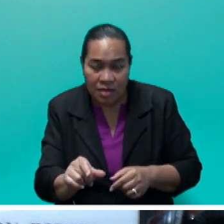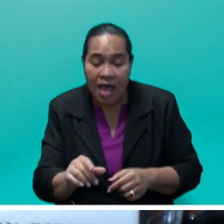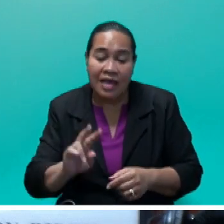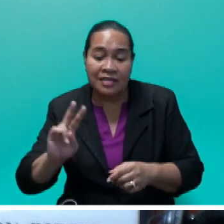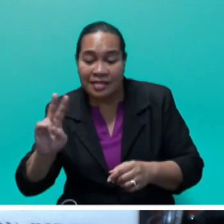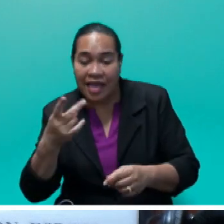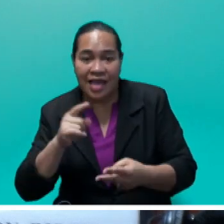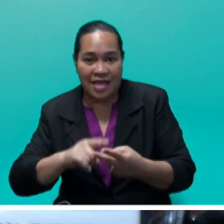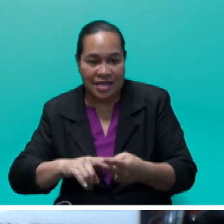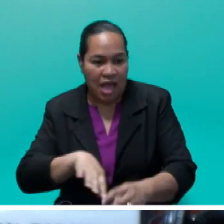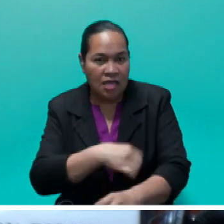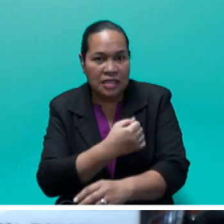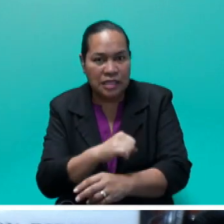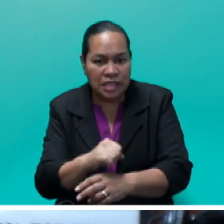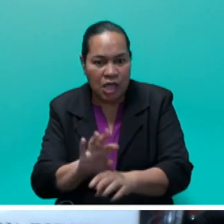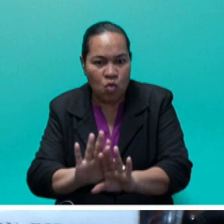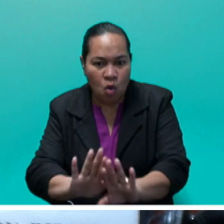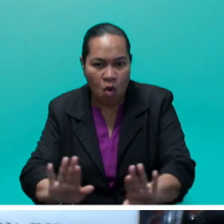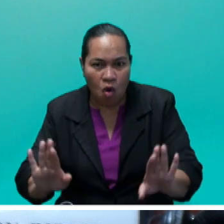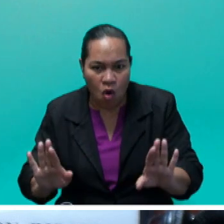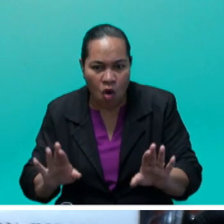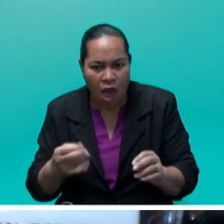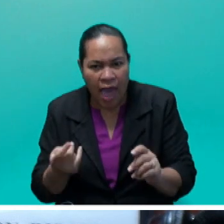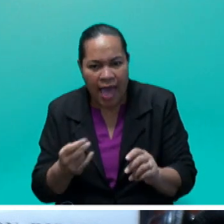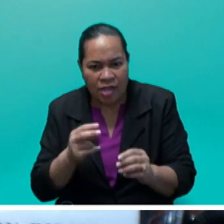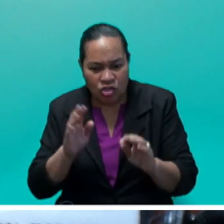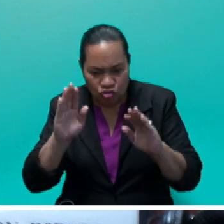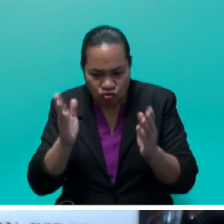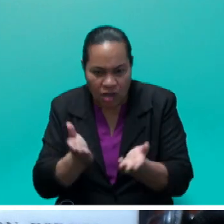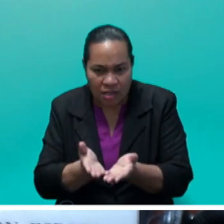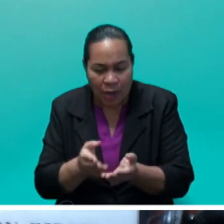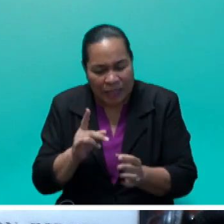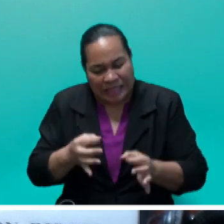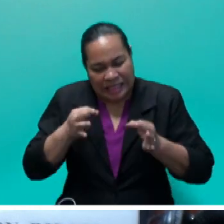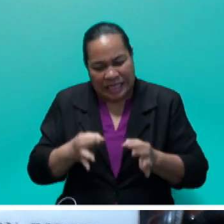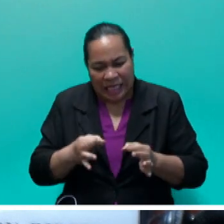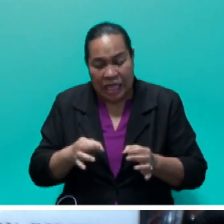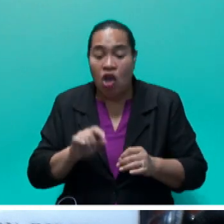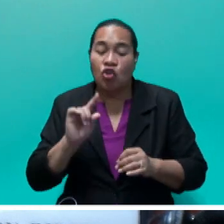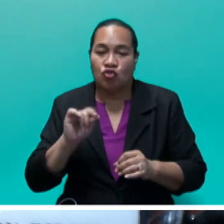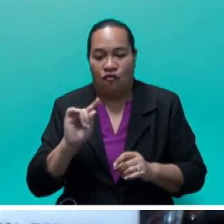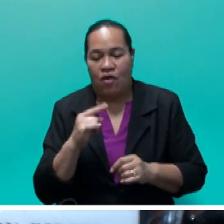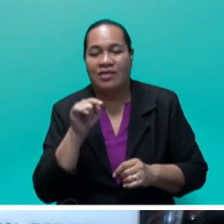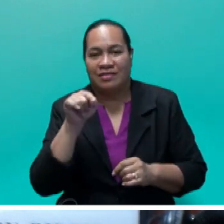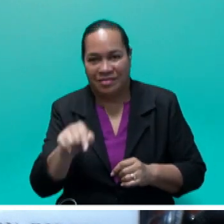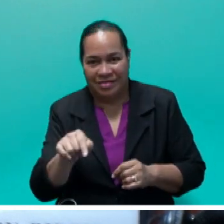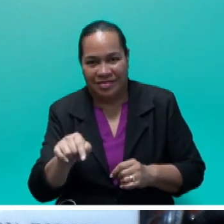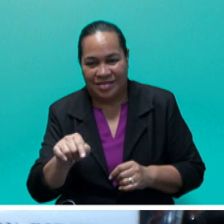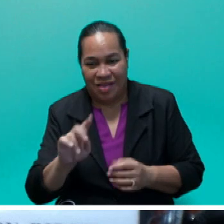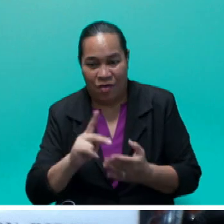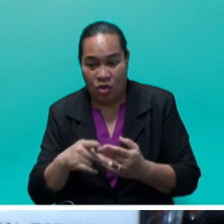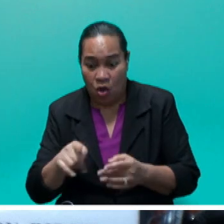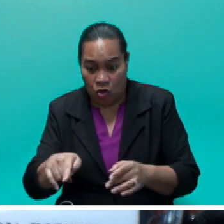the walls and the drainage. We decided if we can change it around, do the walls and the drainage first so that the foundation